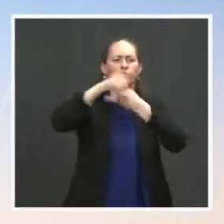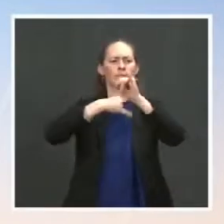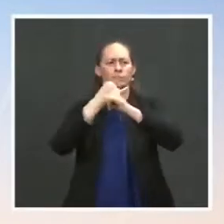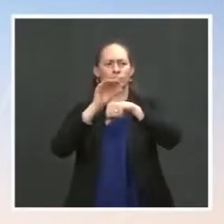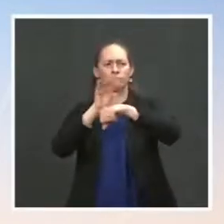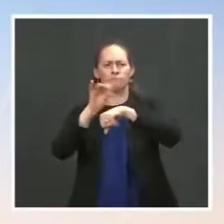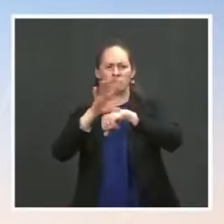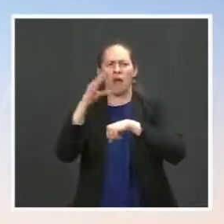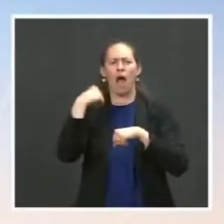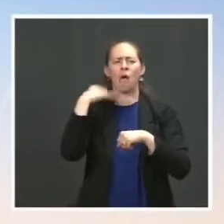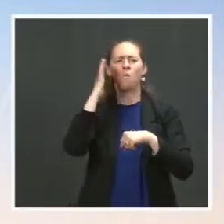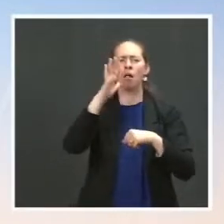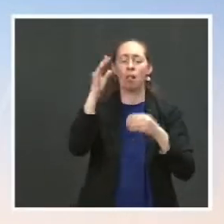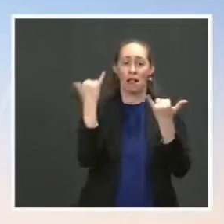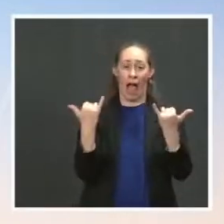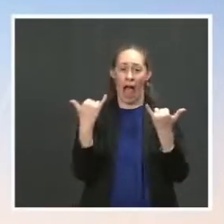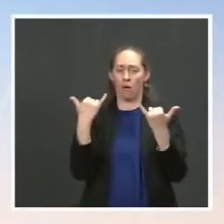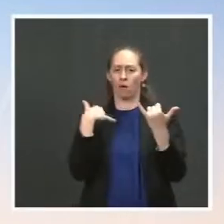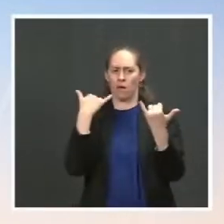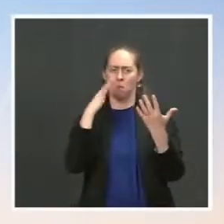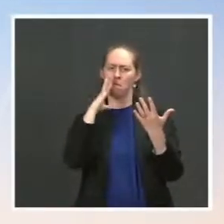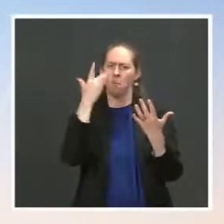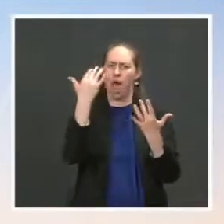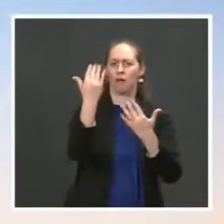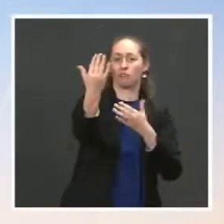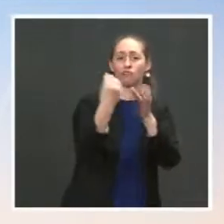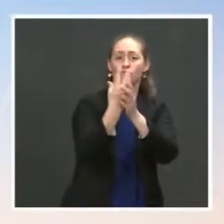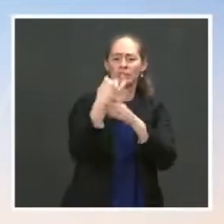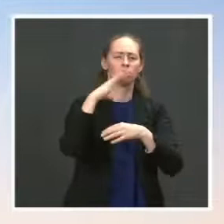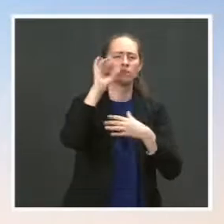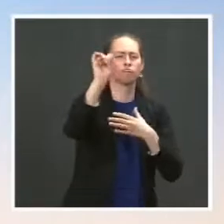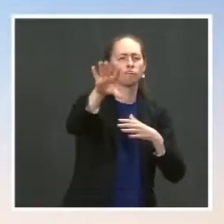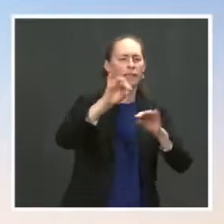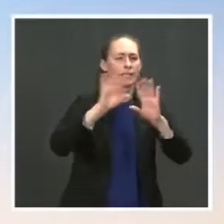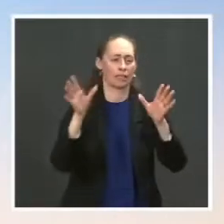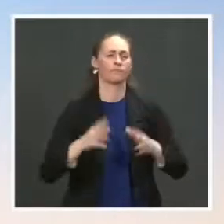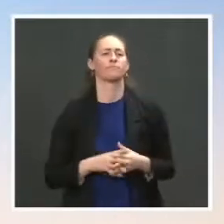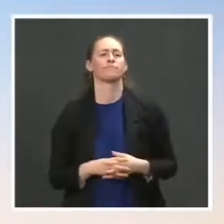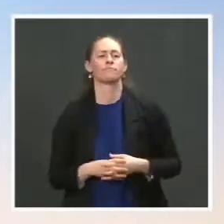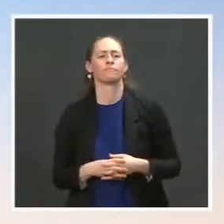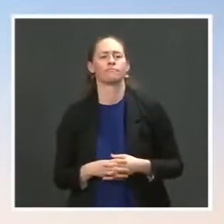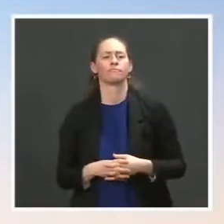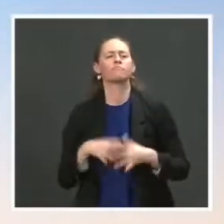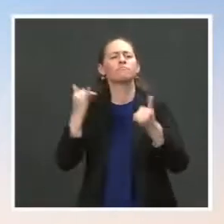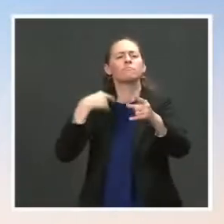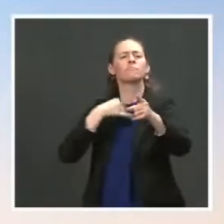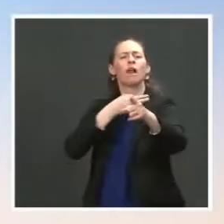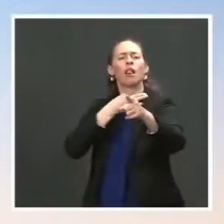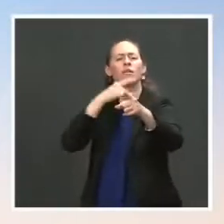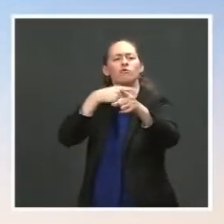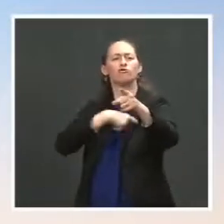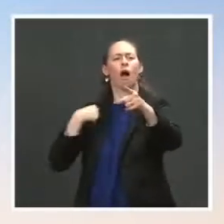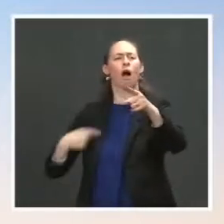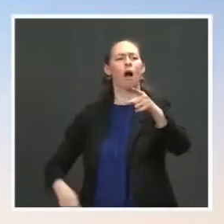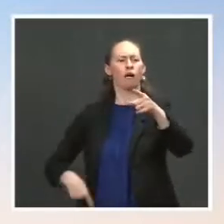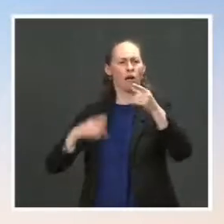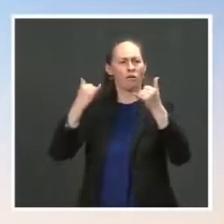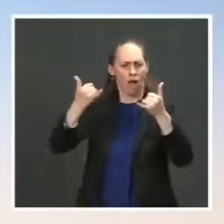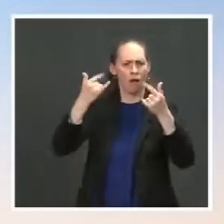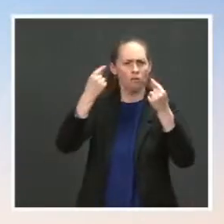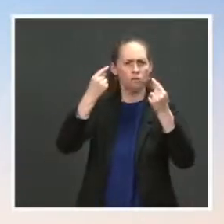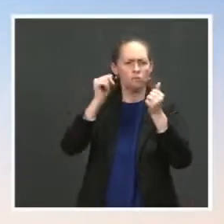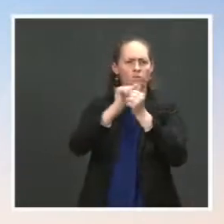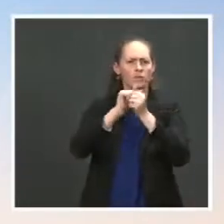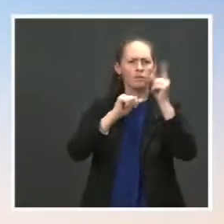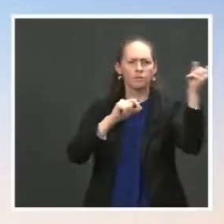will be proposed by this White House. Secondly, China's been conducting military exercises around Taiwan. How do you interpret these moves?